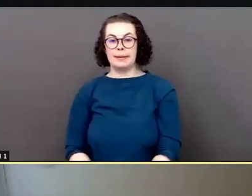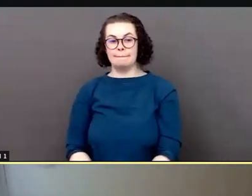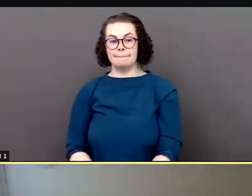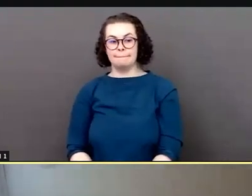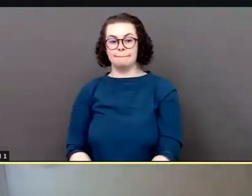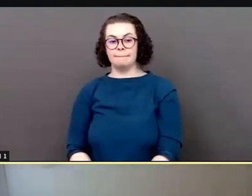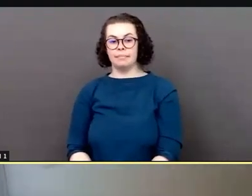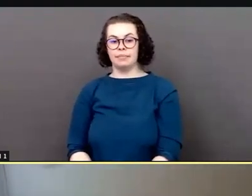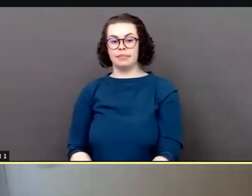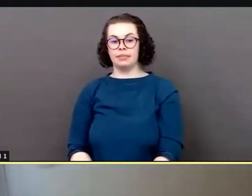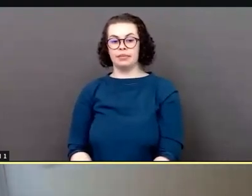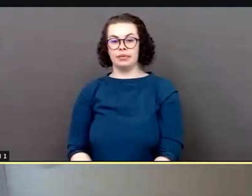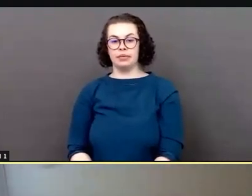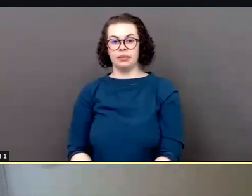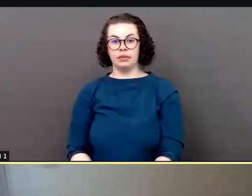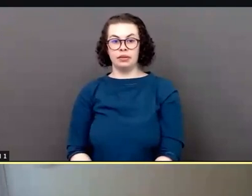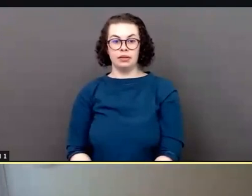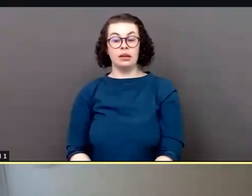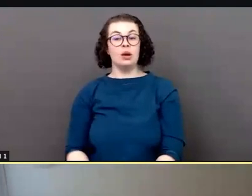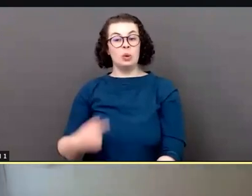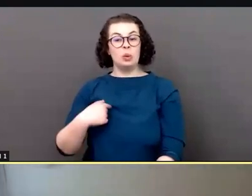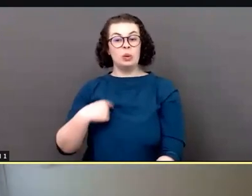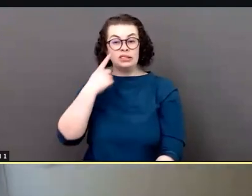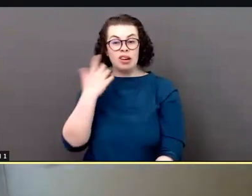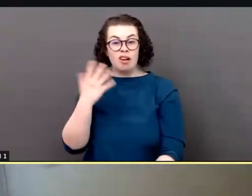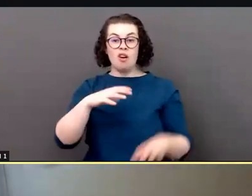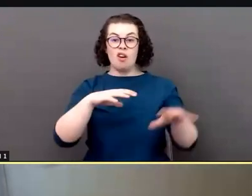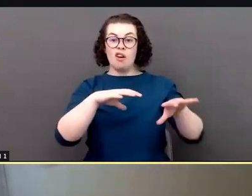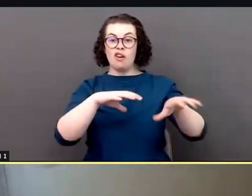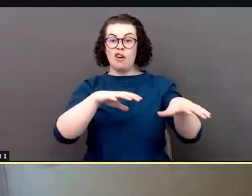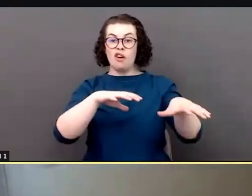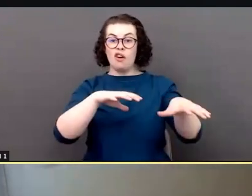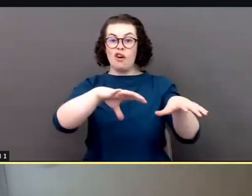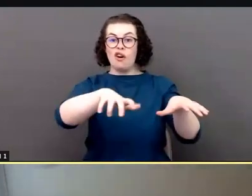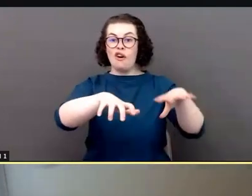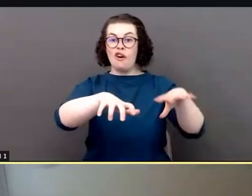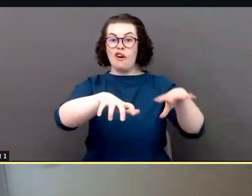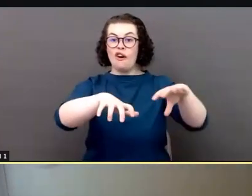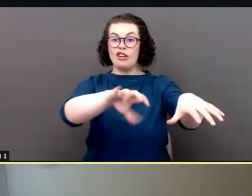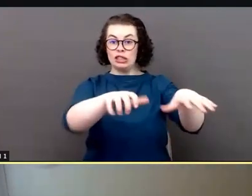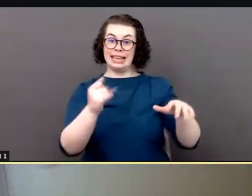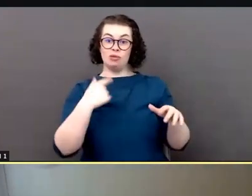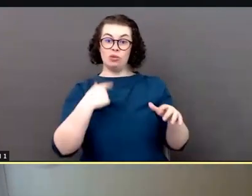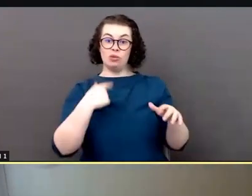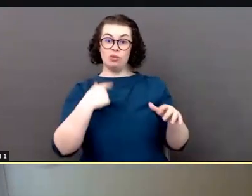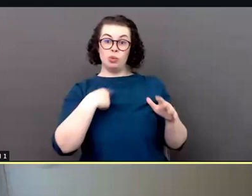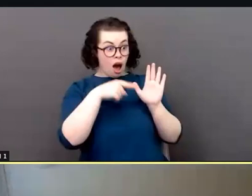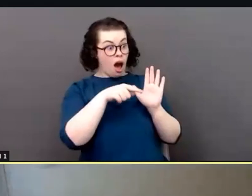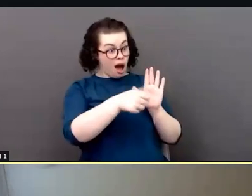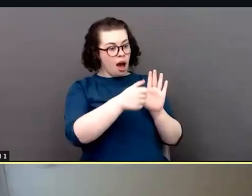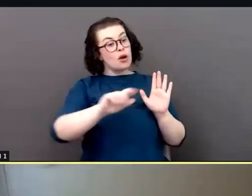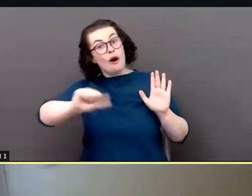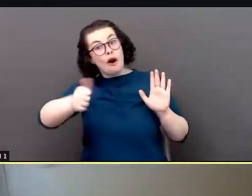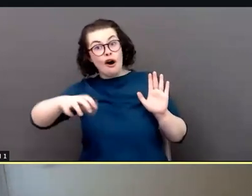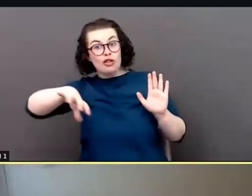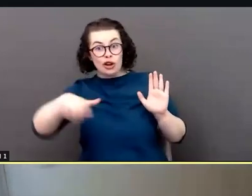countries were not too happy about seeing anything but their own version of this. So we ended up making this